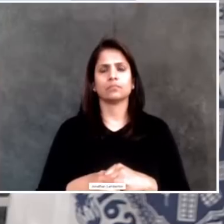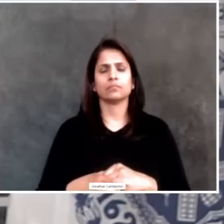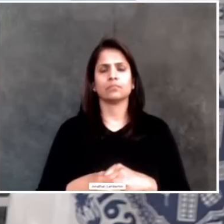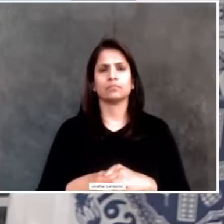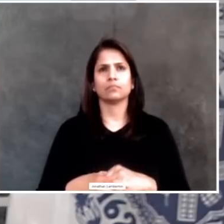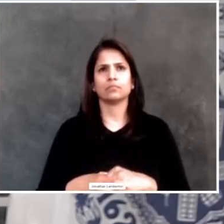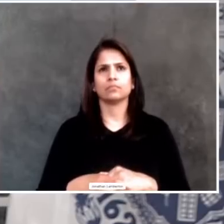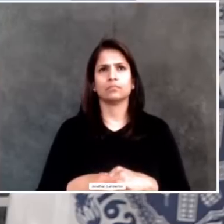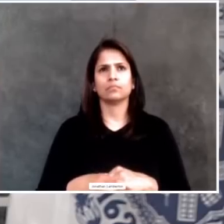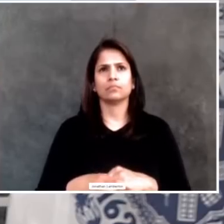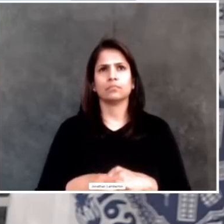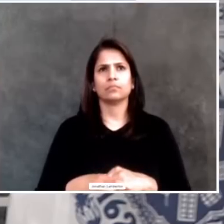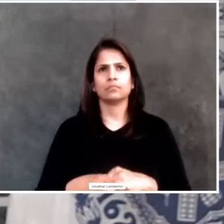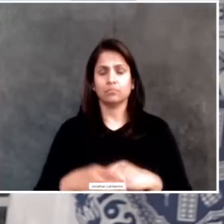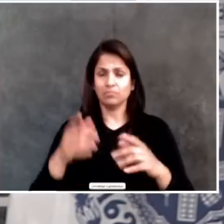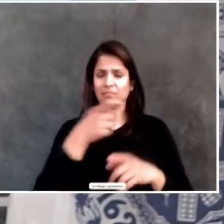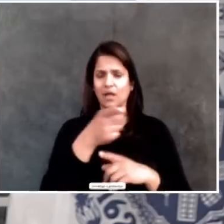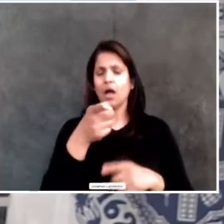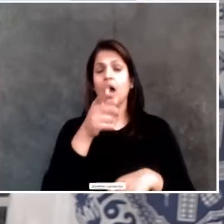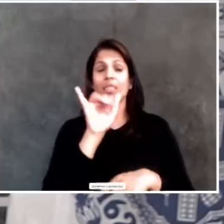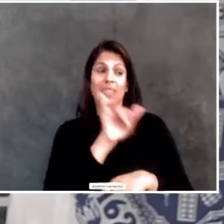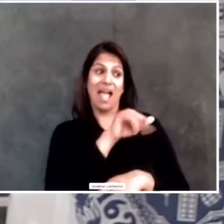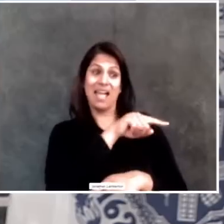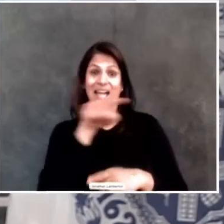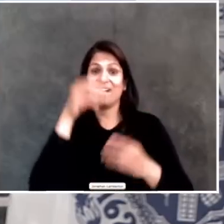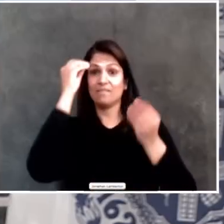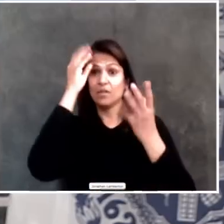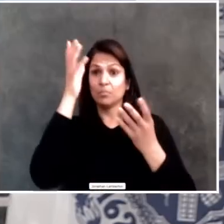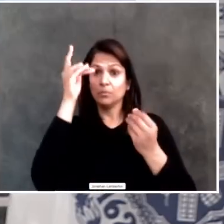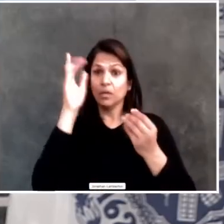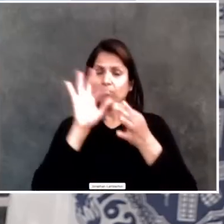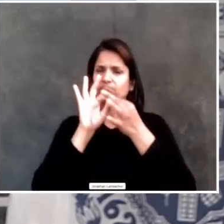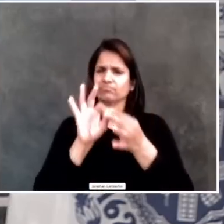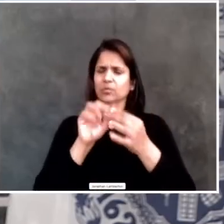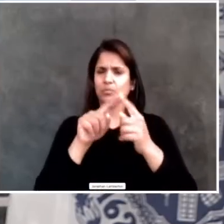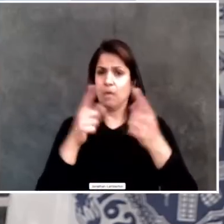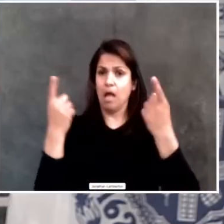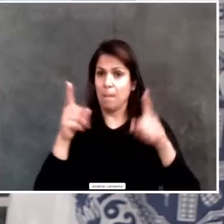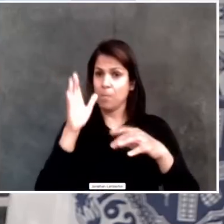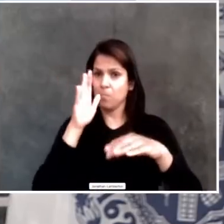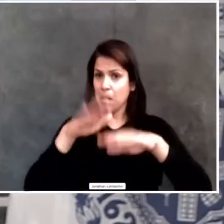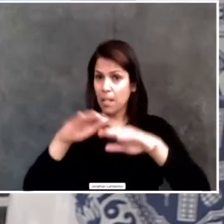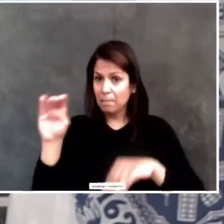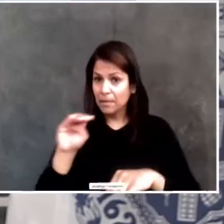Dr. Varma, anyone who wants to join in on any of the pieces or clarify any of the pieces.